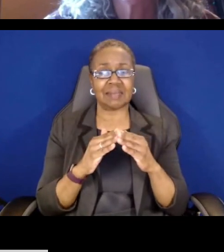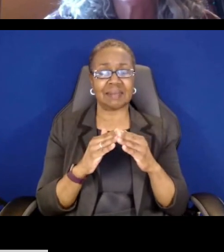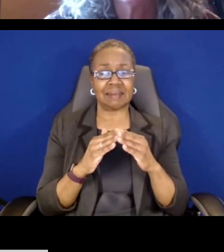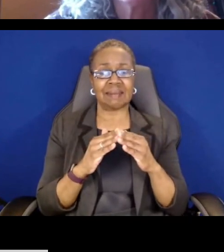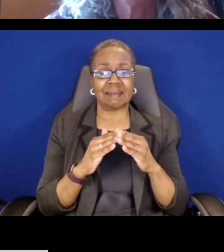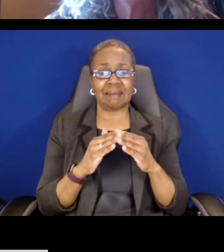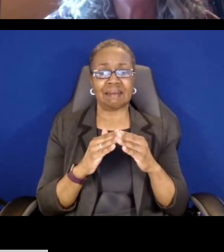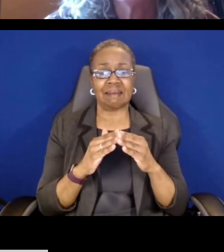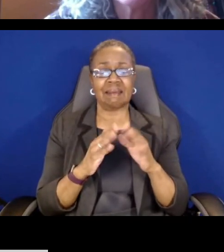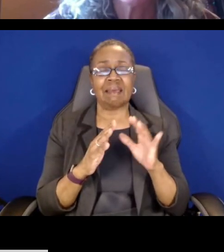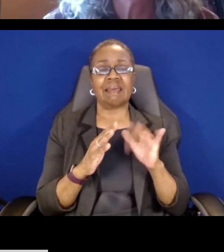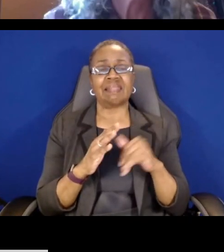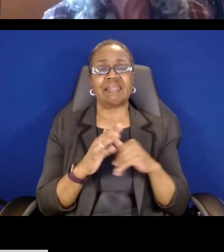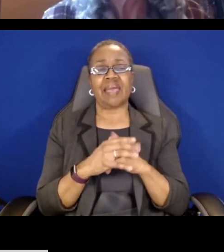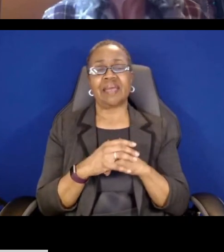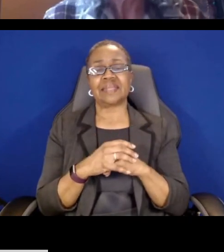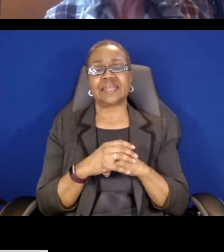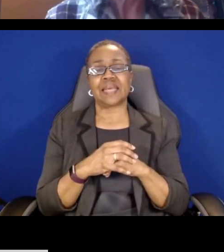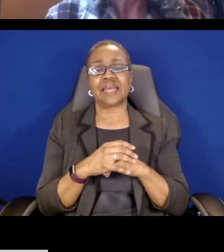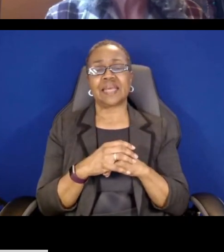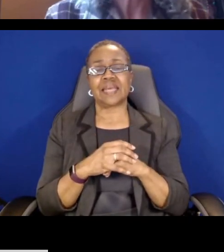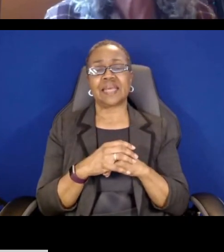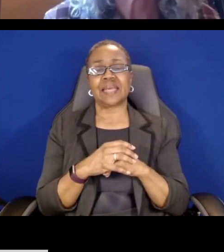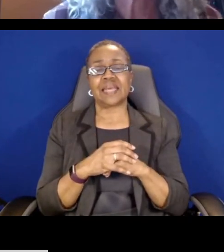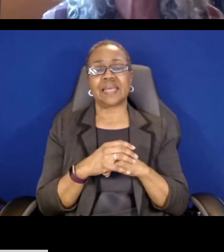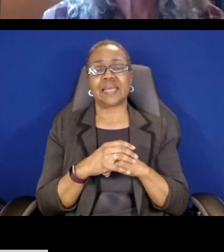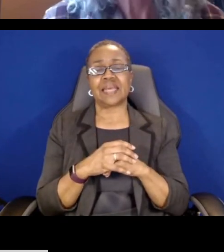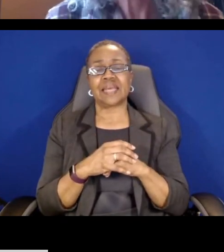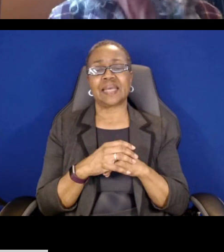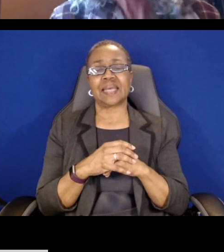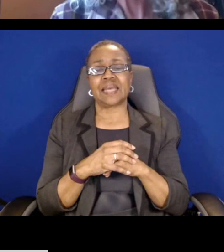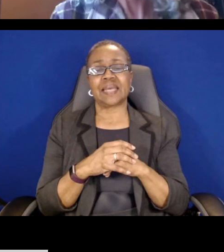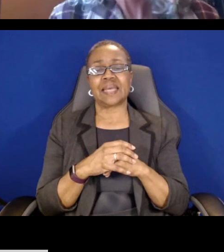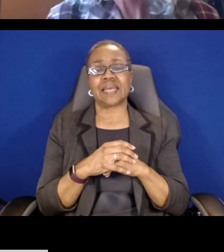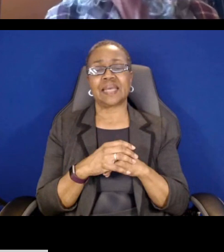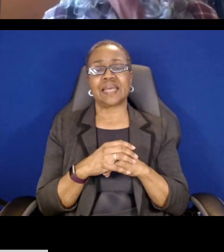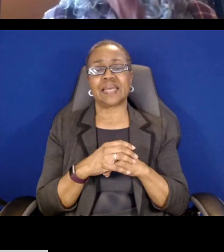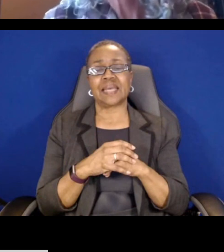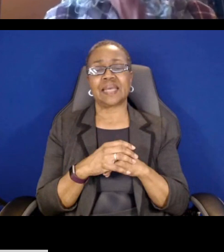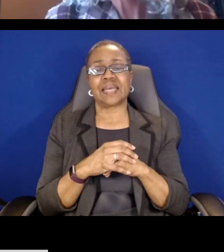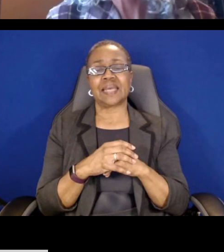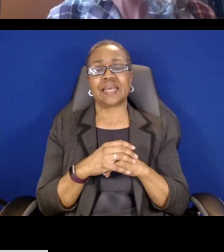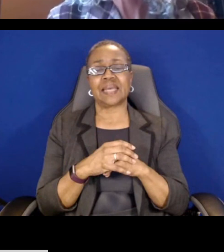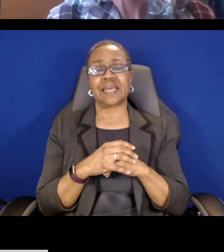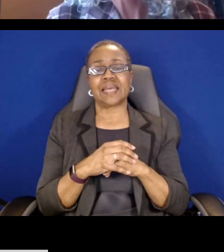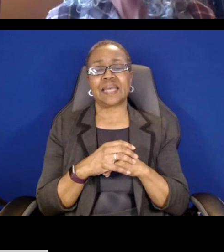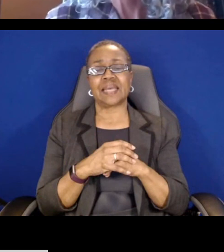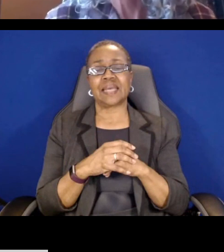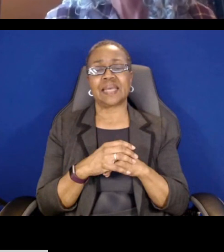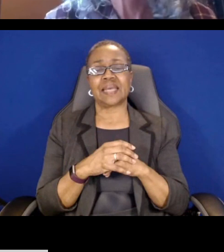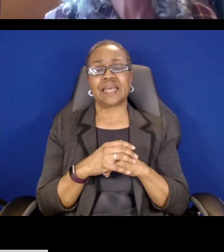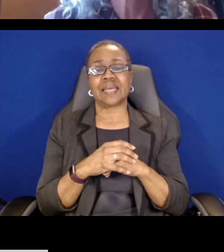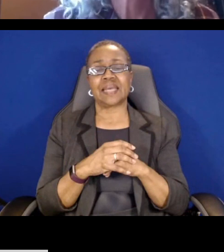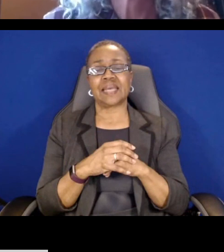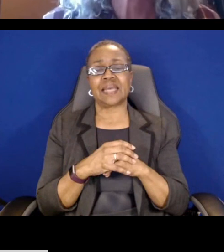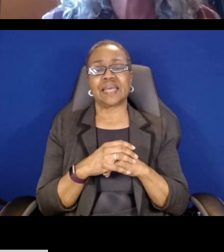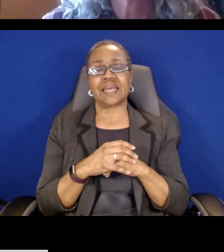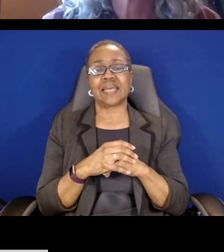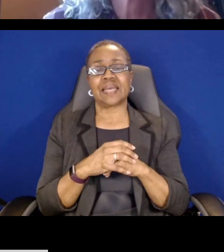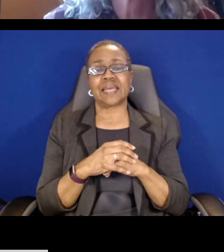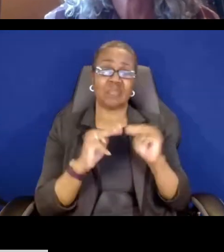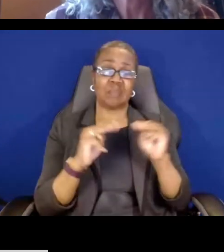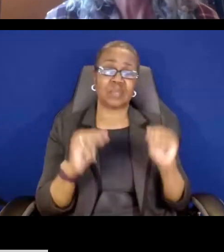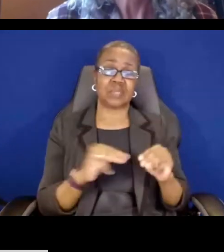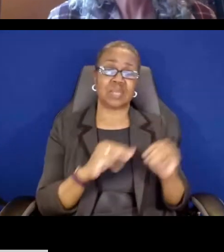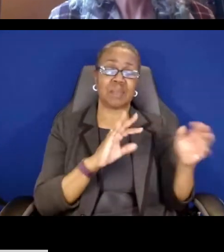That you know, I feel like it was really lucky, but the project really did start through the museum